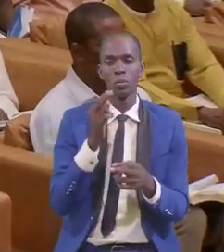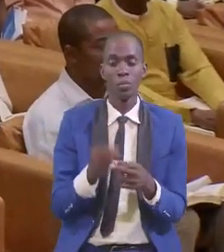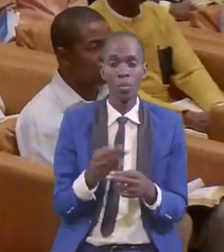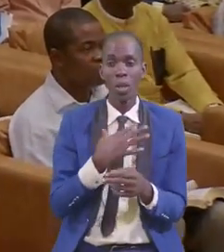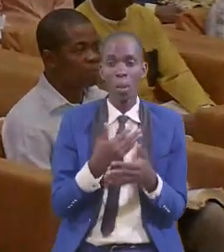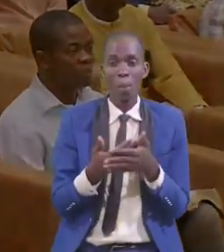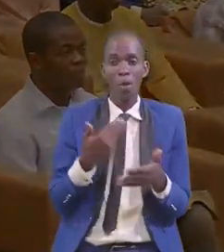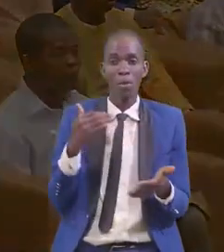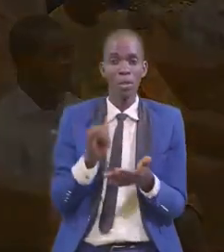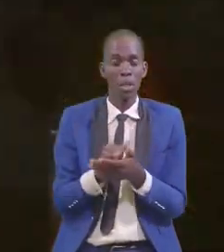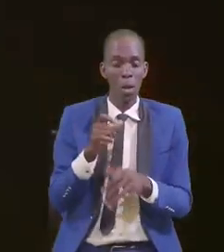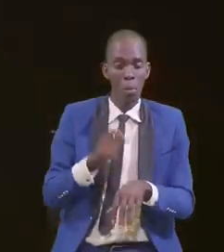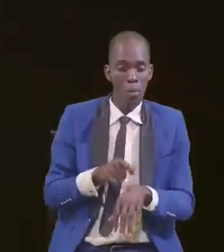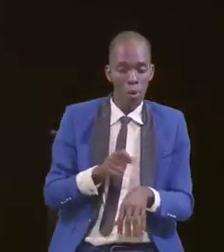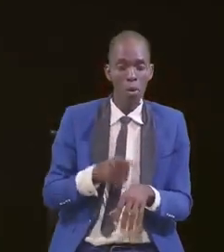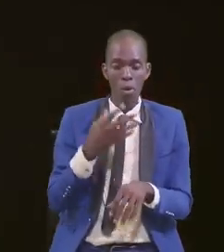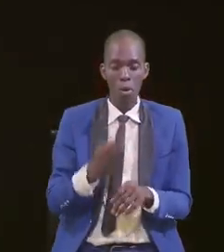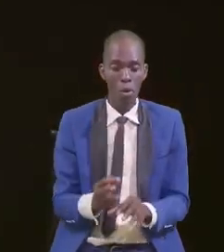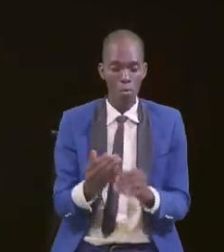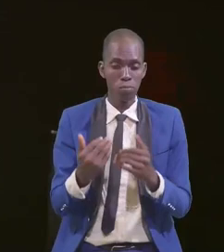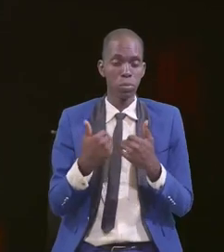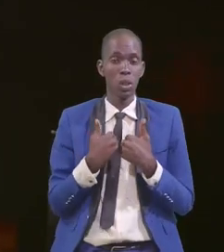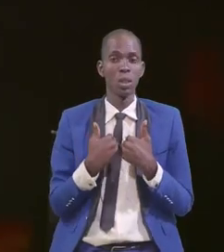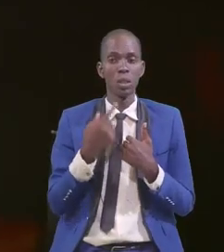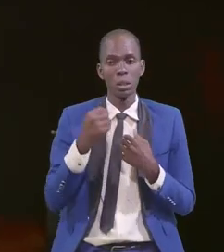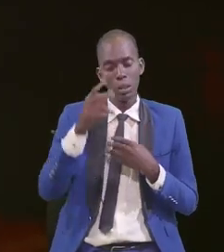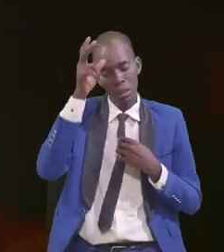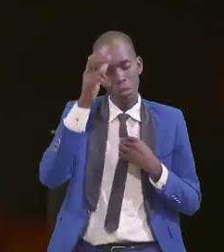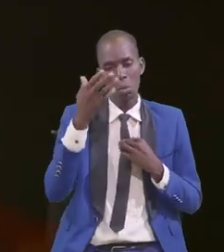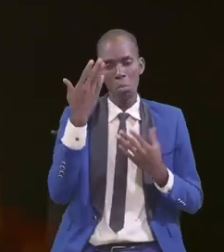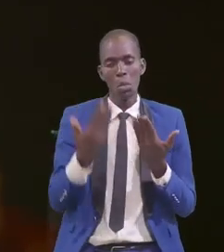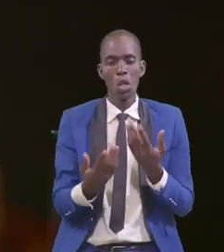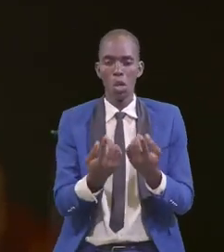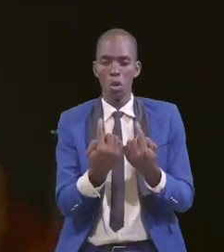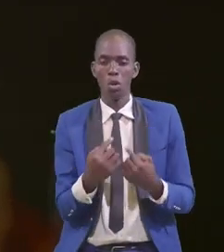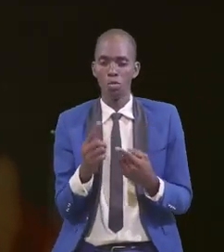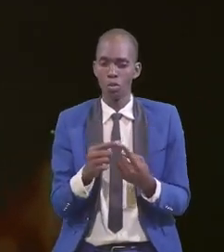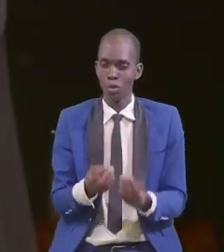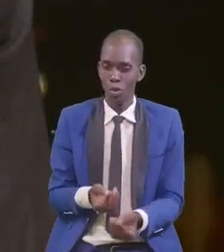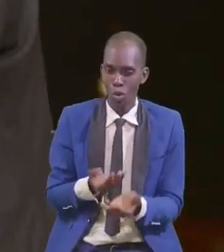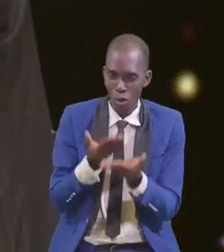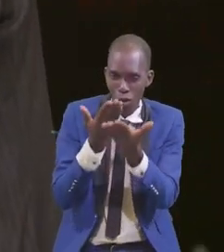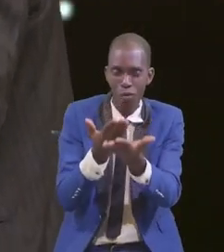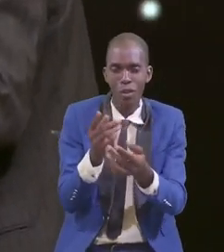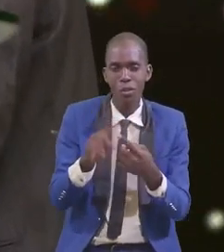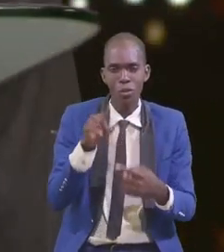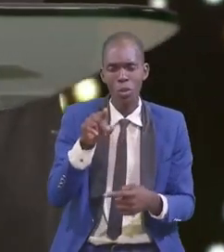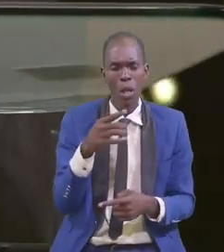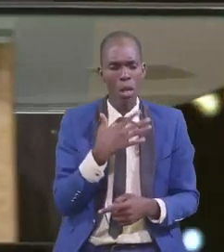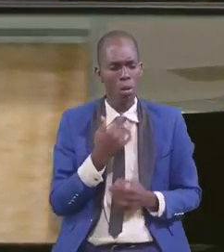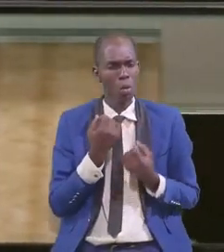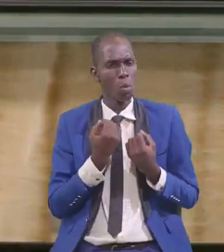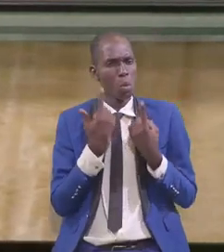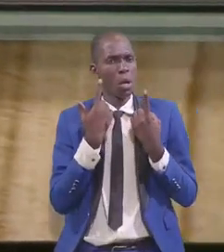of possession, the devil may come and offer it to you. Don't make the mistake and say, after